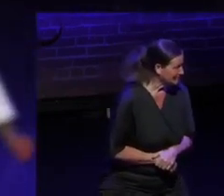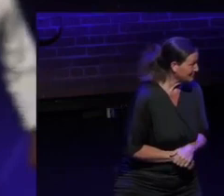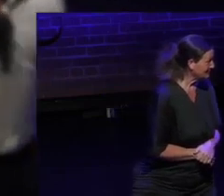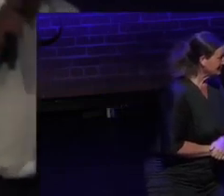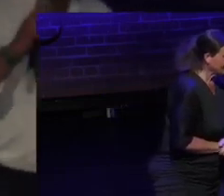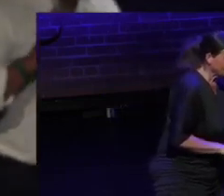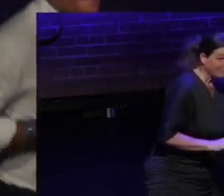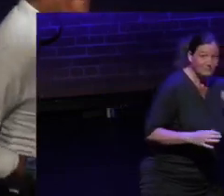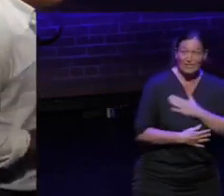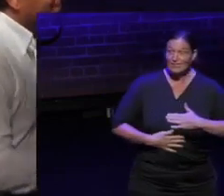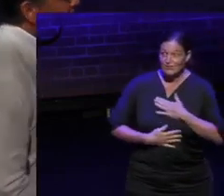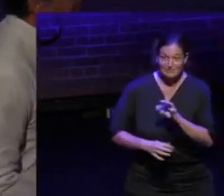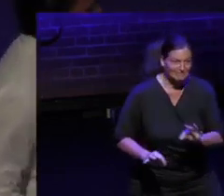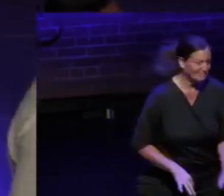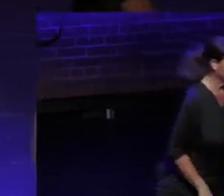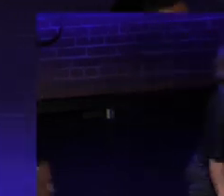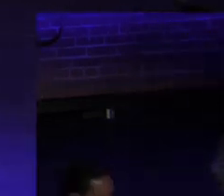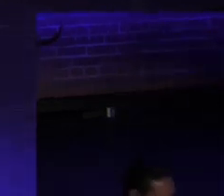All right, folks, enjoy.